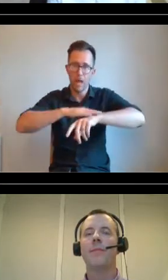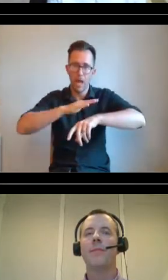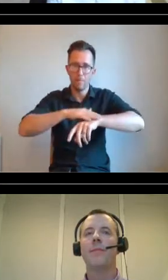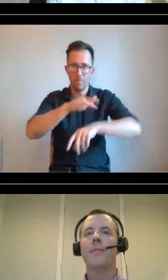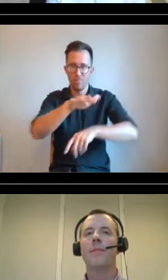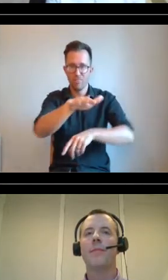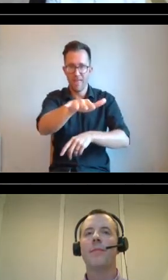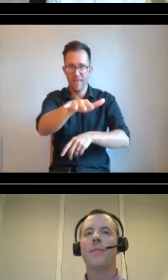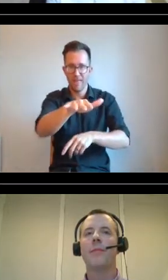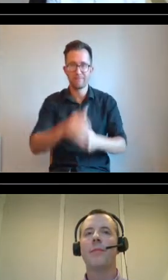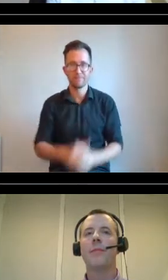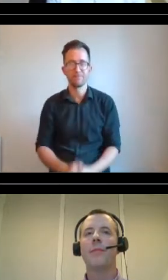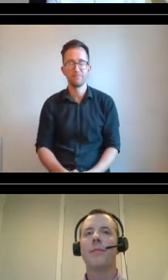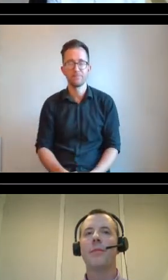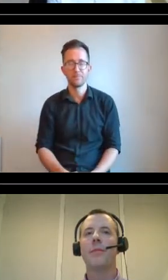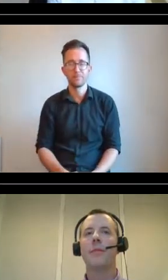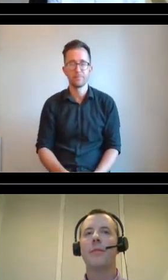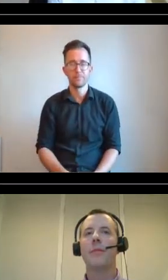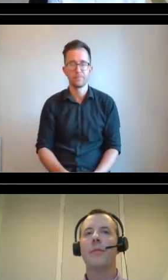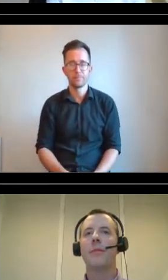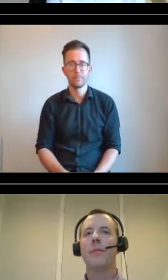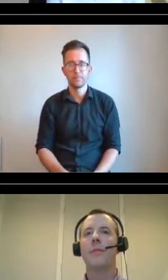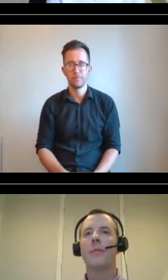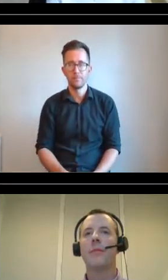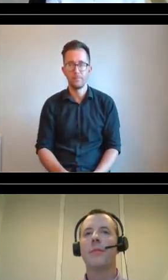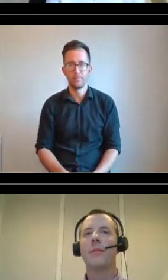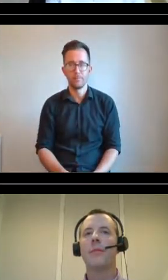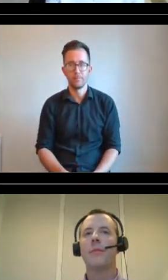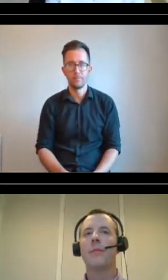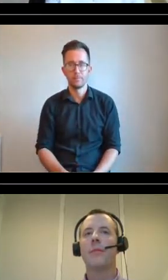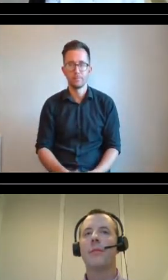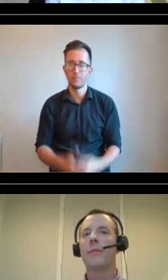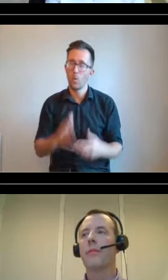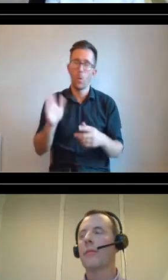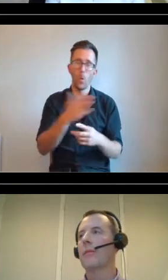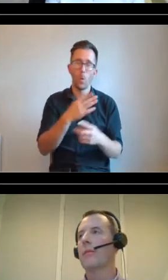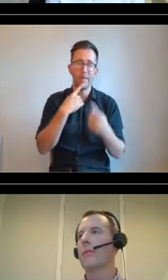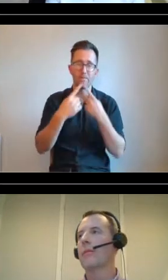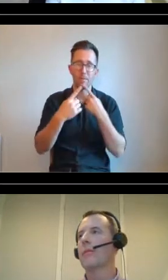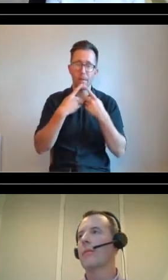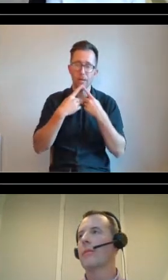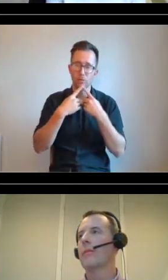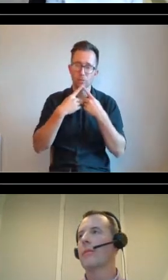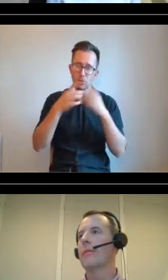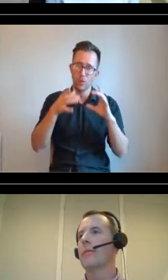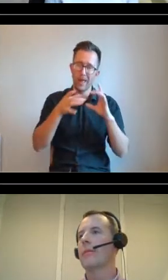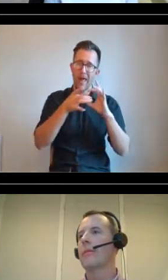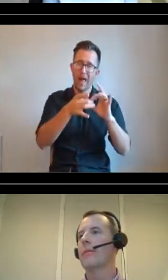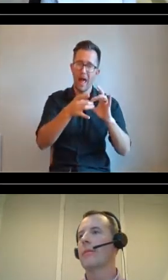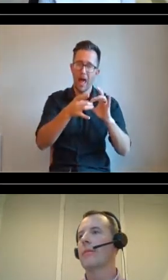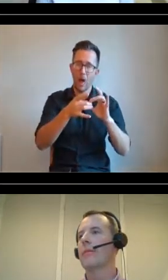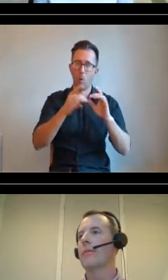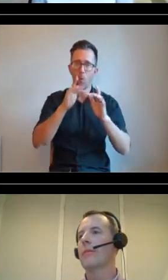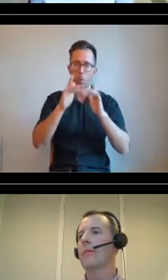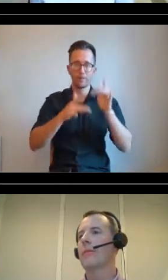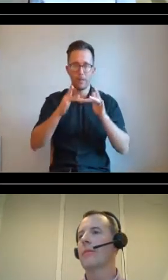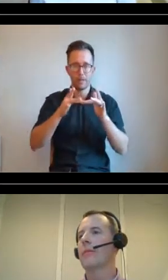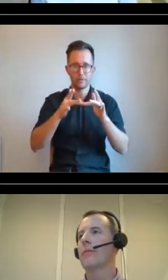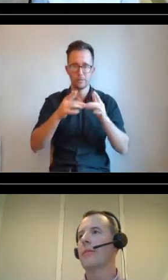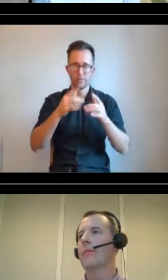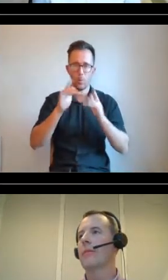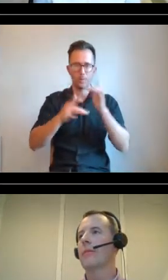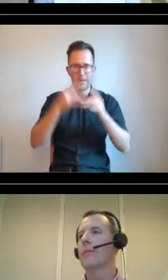your website now. And of course, all that information is on our website, and I'll repeat the URL one more time. It's